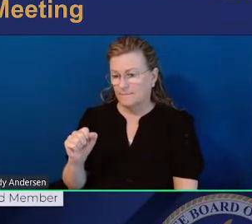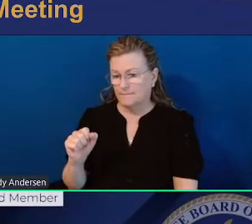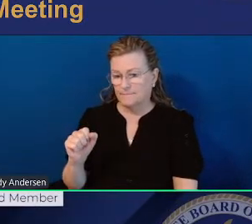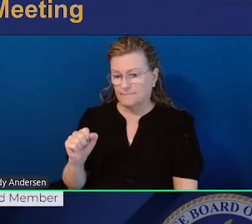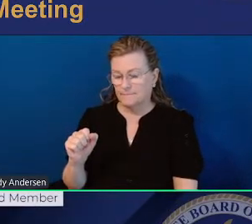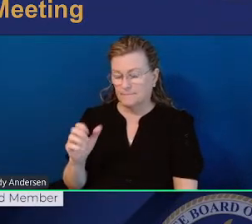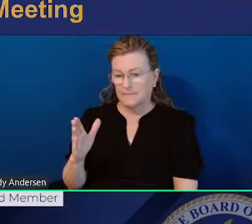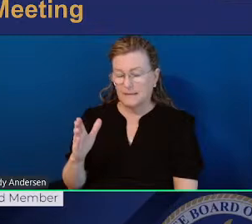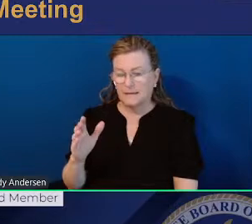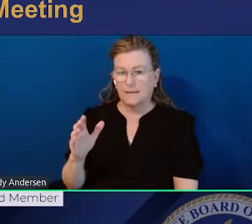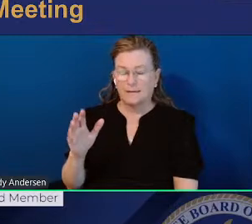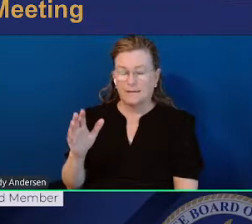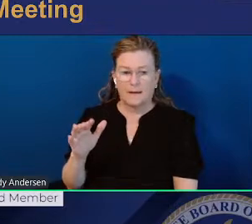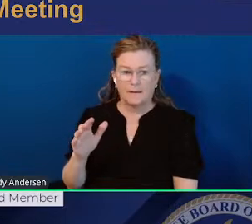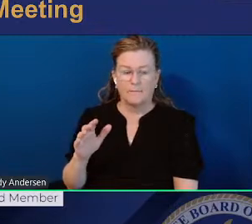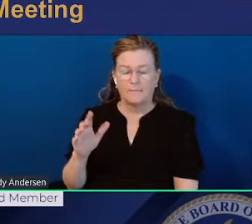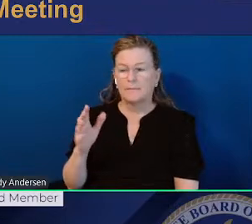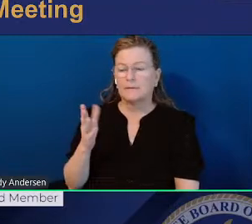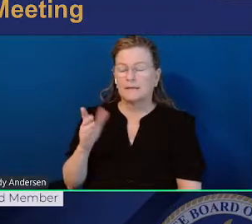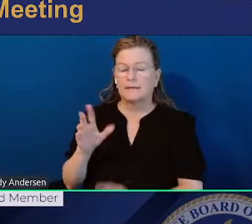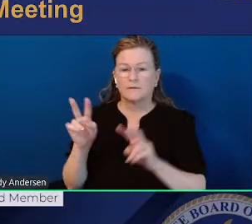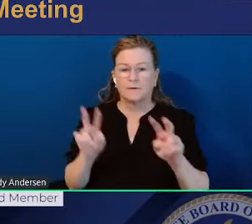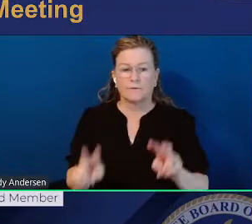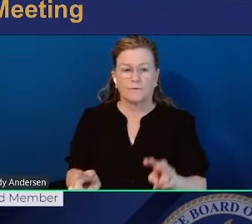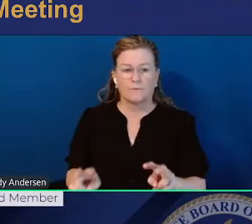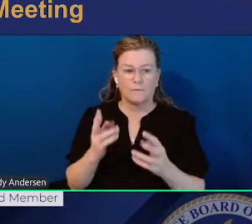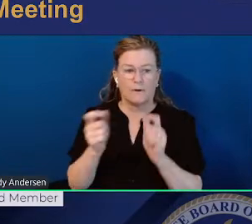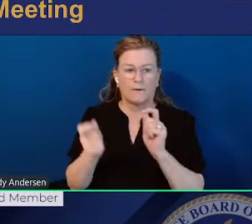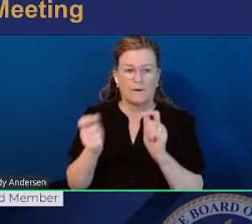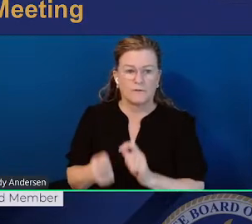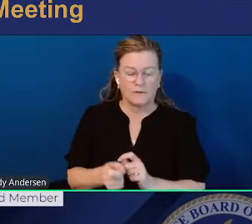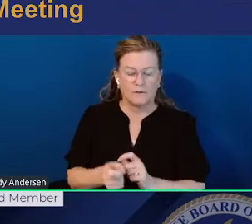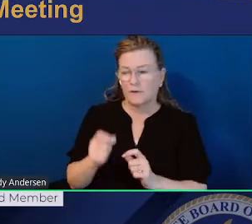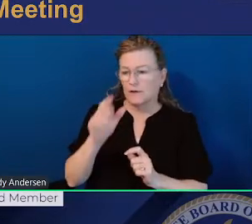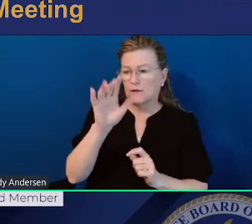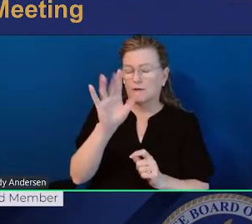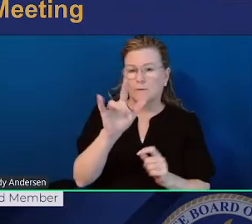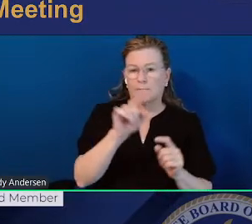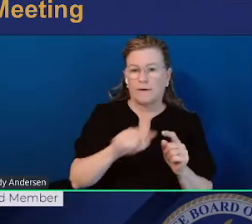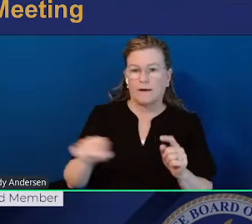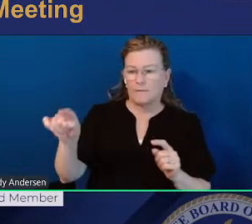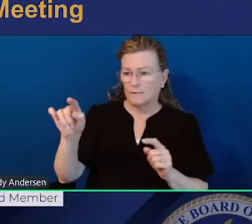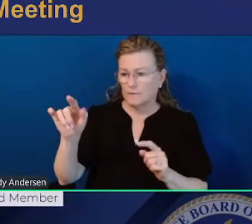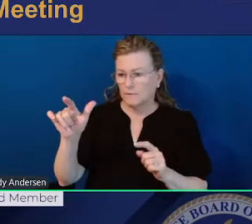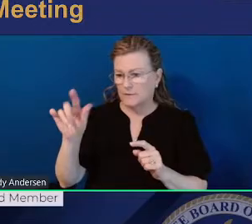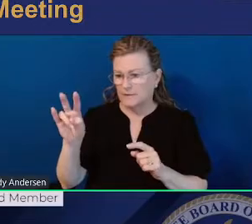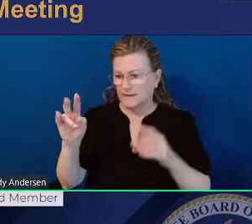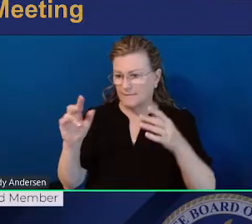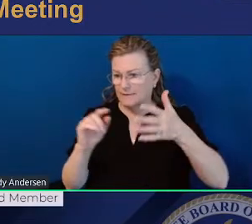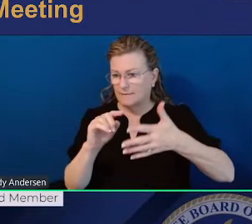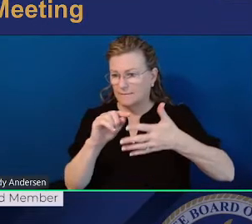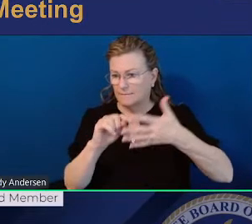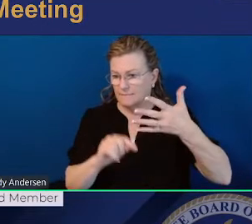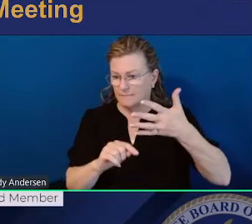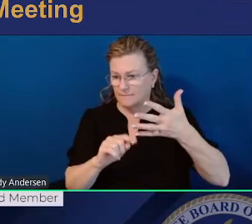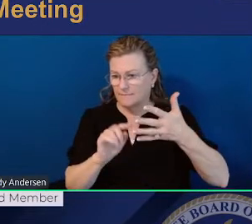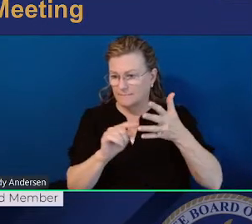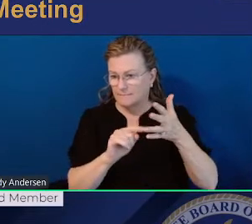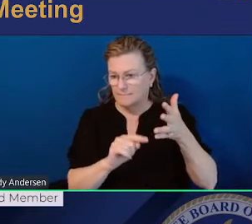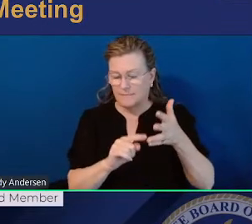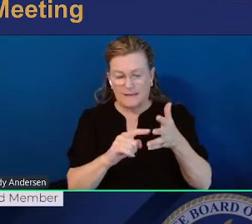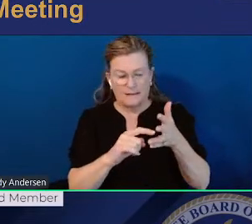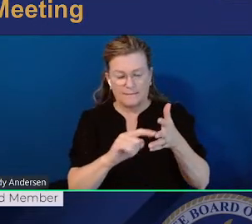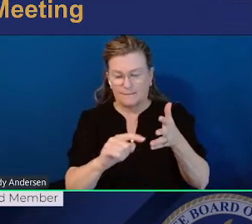some of the, let's look through the changes. So here, 25 through 27, we've done specific to